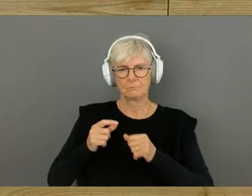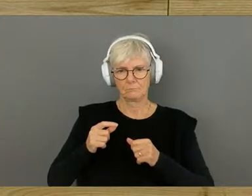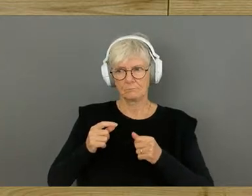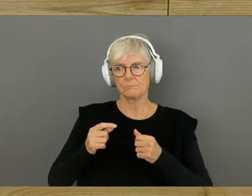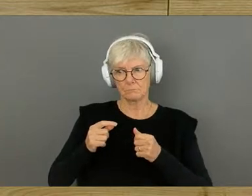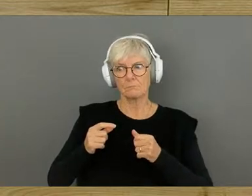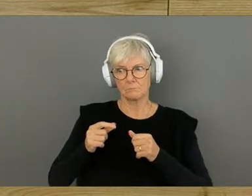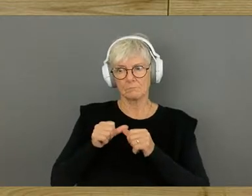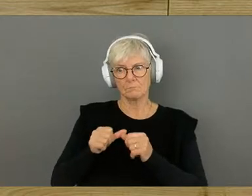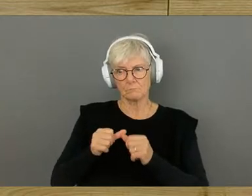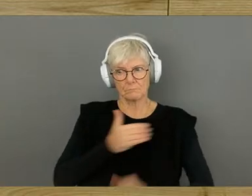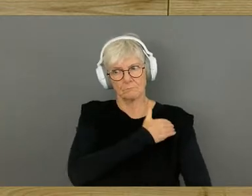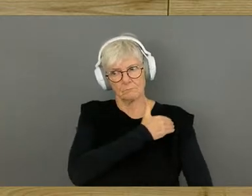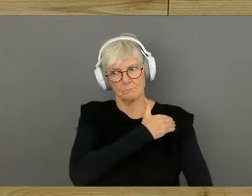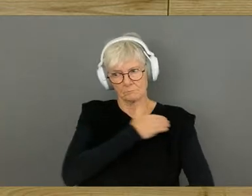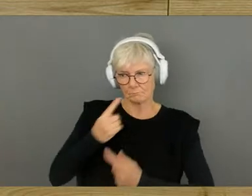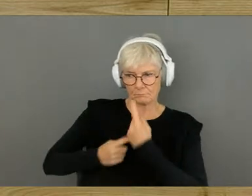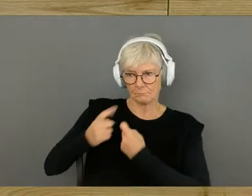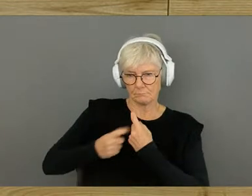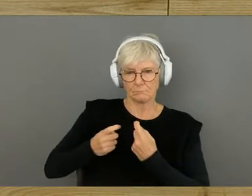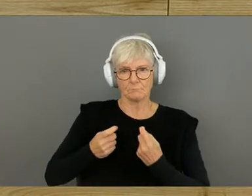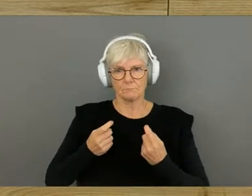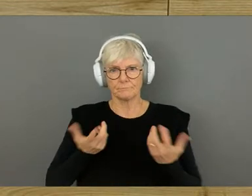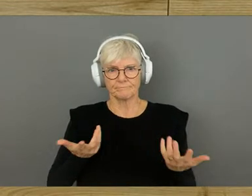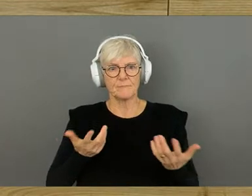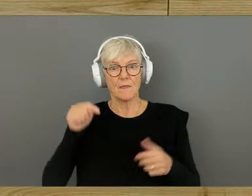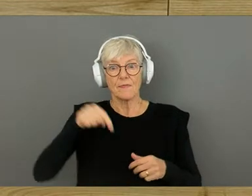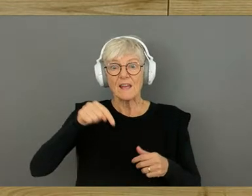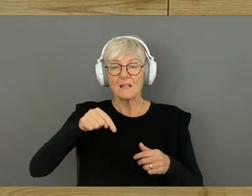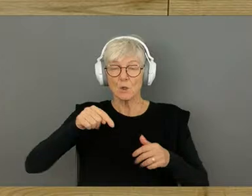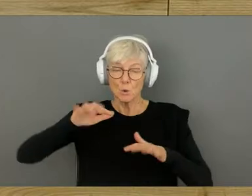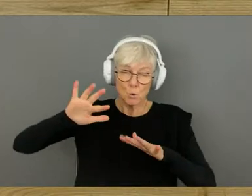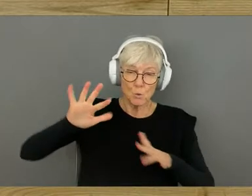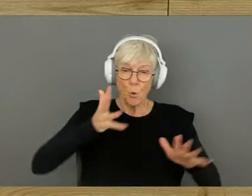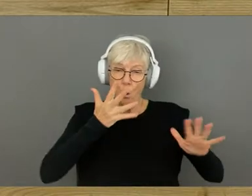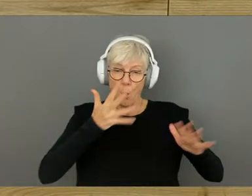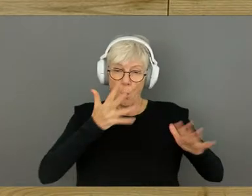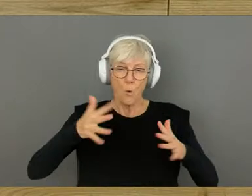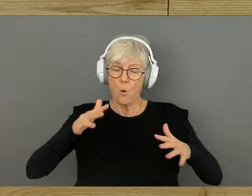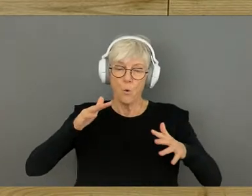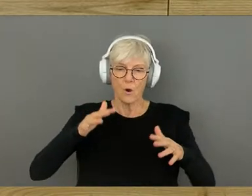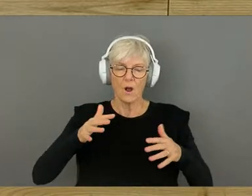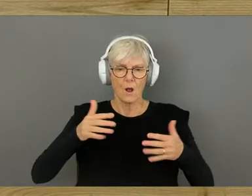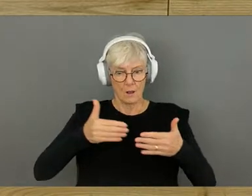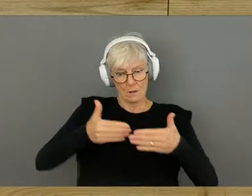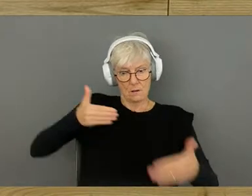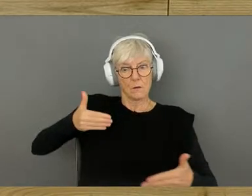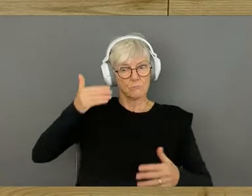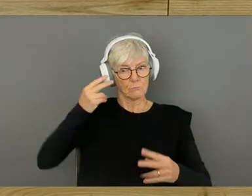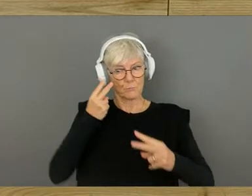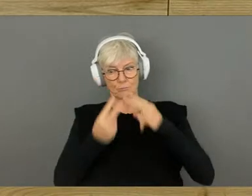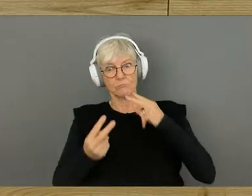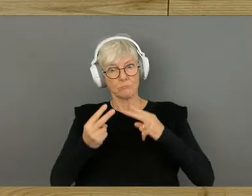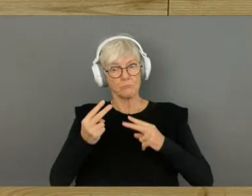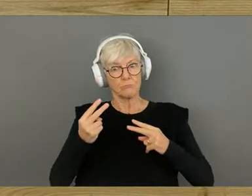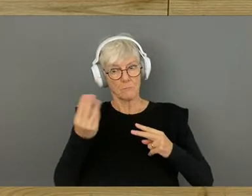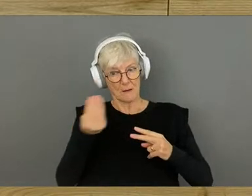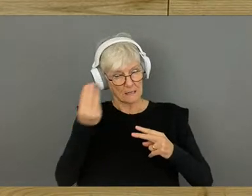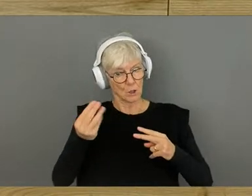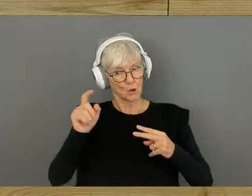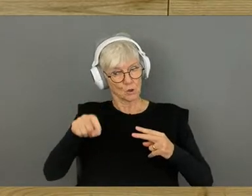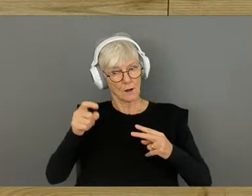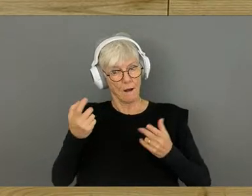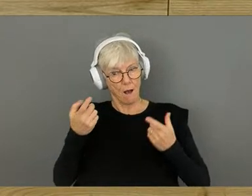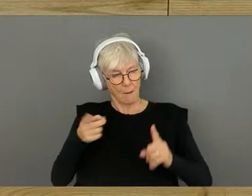answers. Like this storm, we all knew, I guess, was coming that day, but do you actually feel